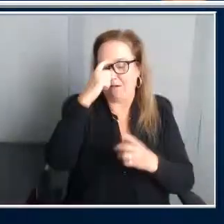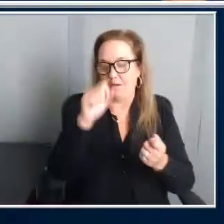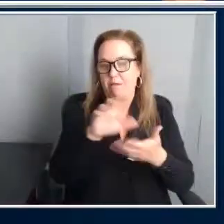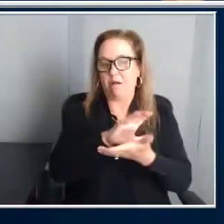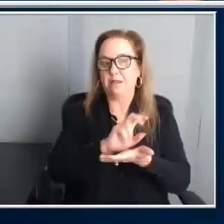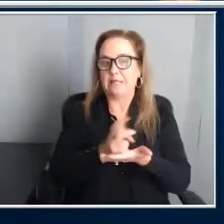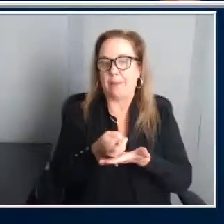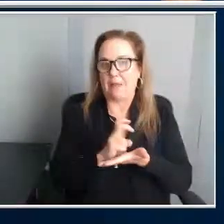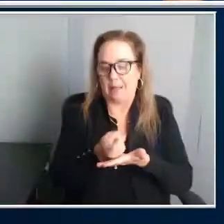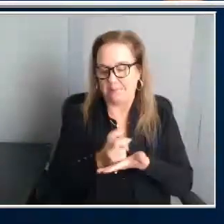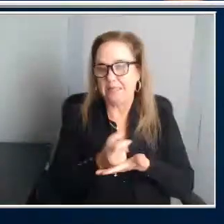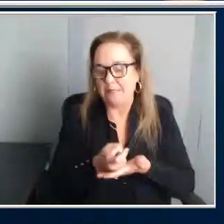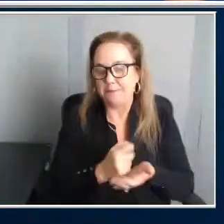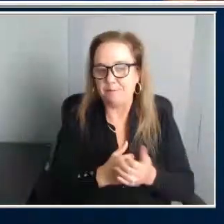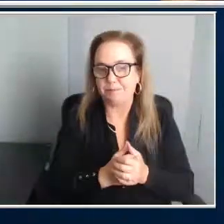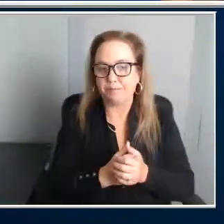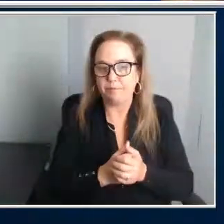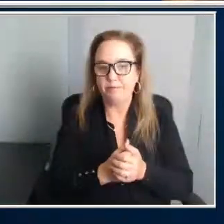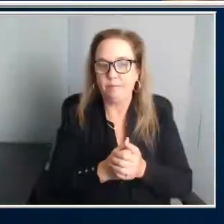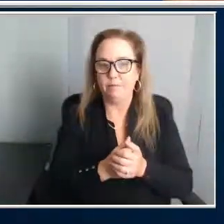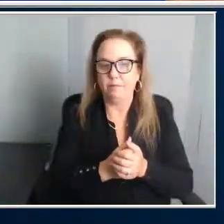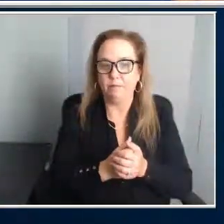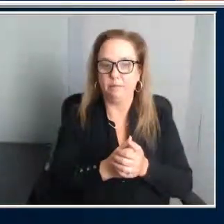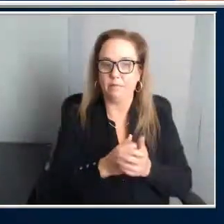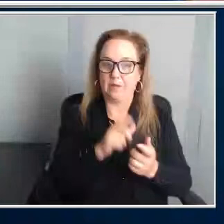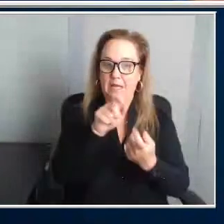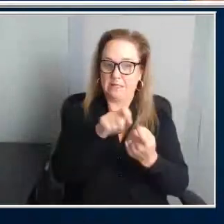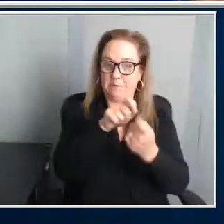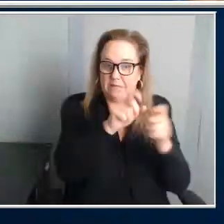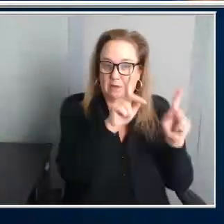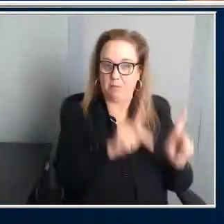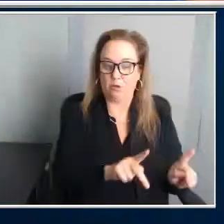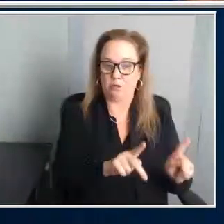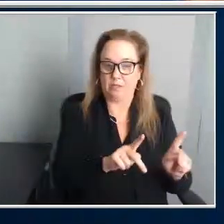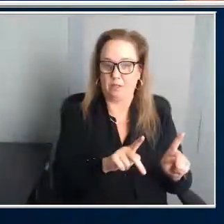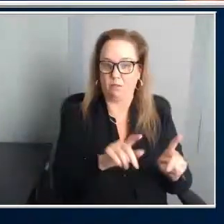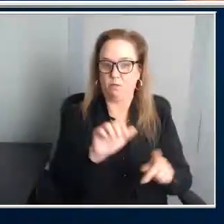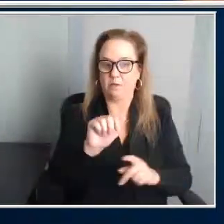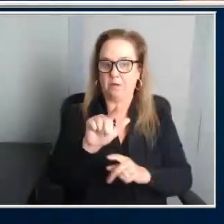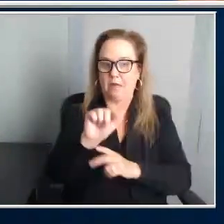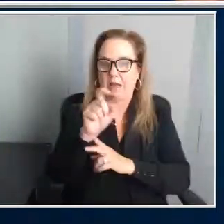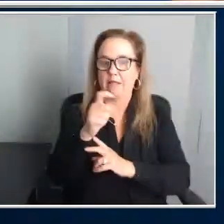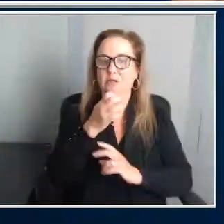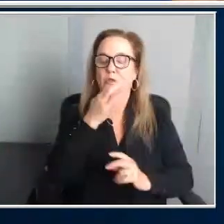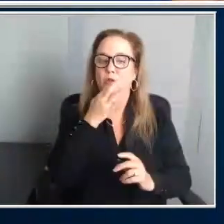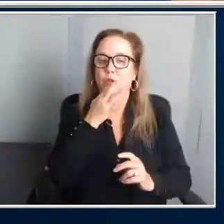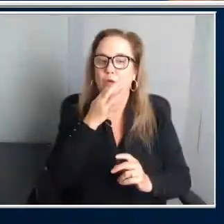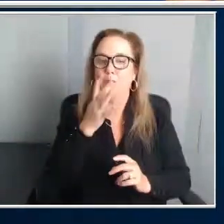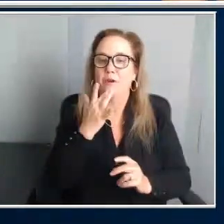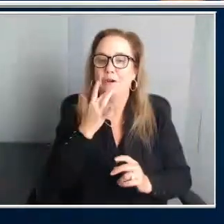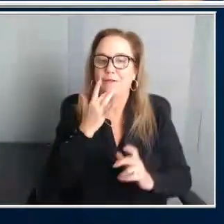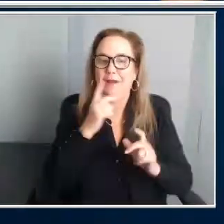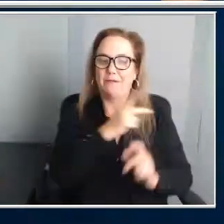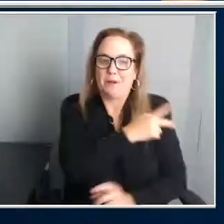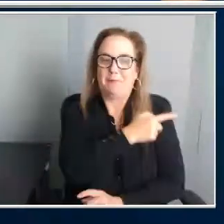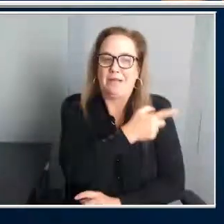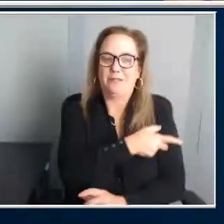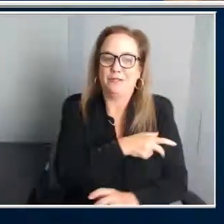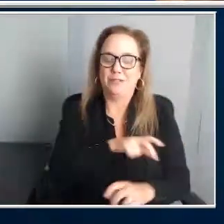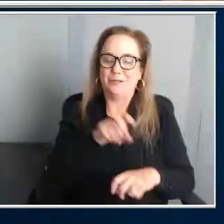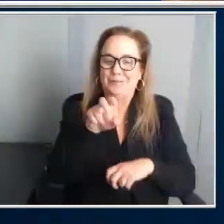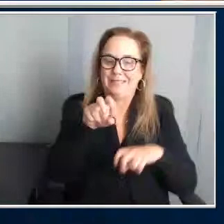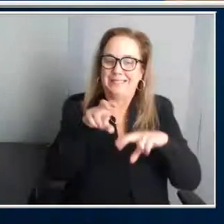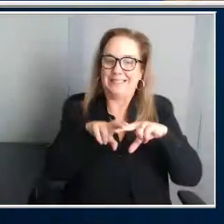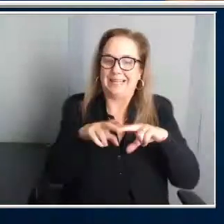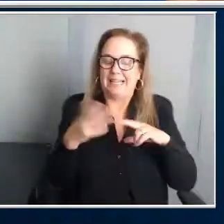you know what causes it in a specific person? We're going to get to Alex in a minute, one of your favorite patients who's sitting right beside you.